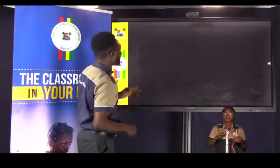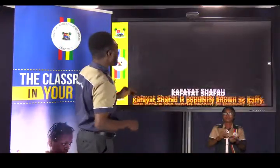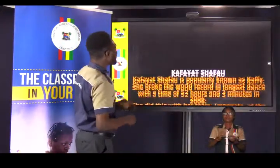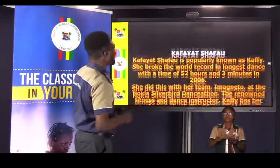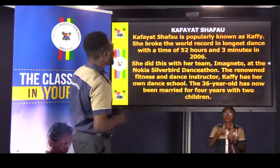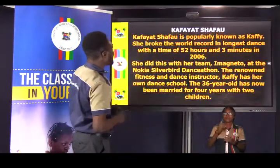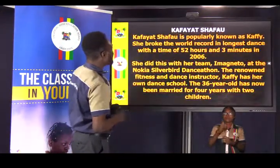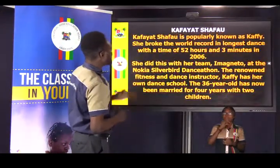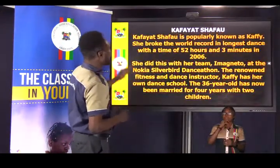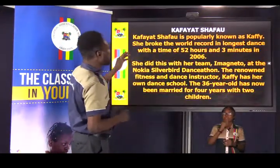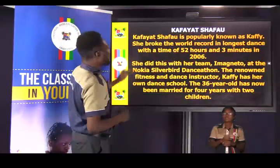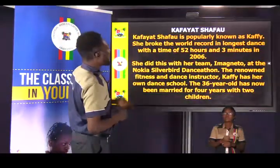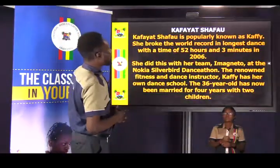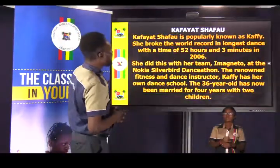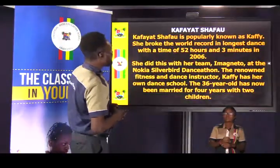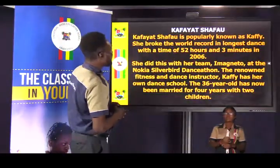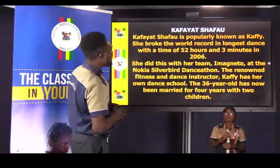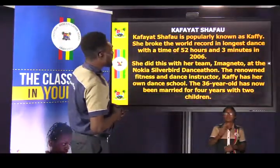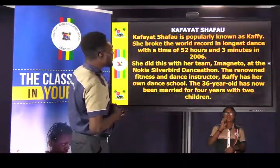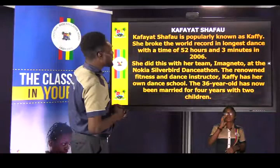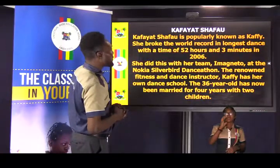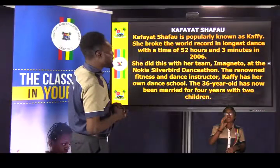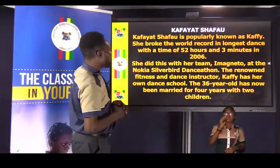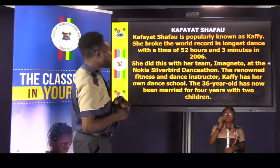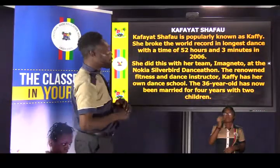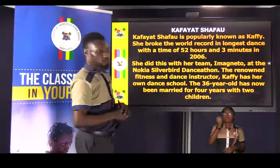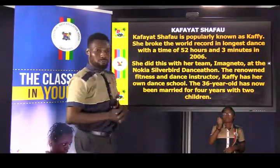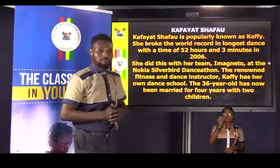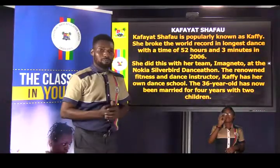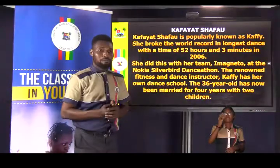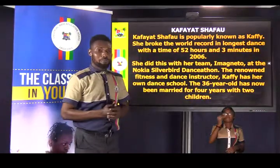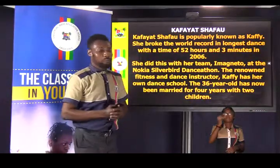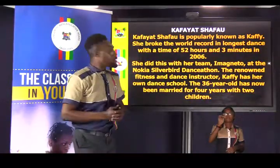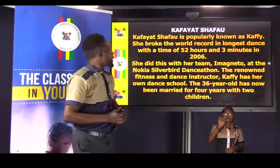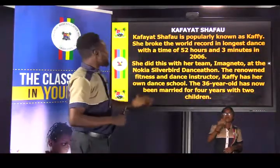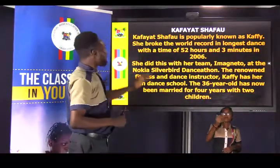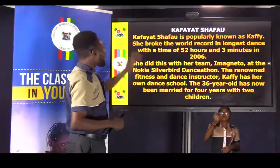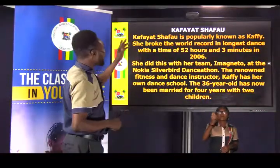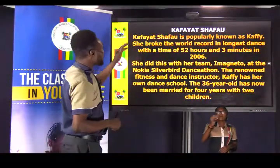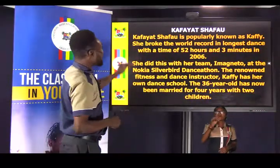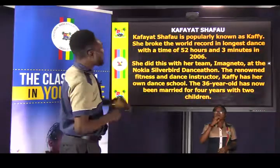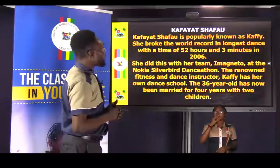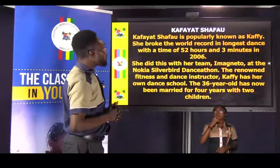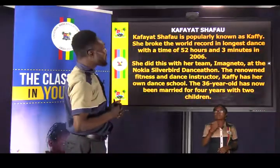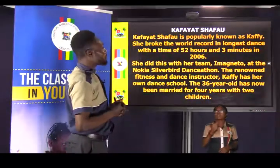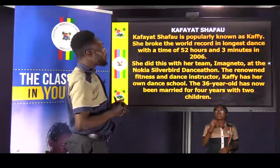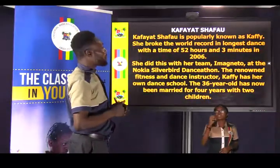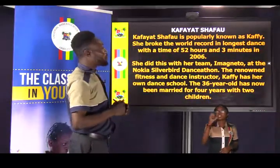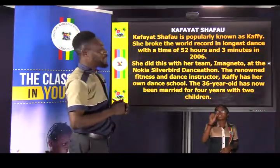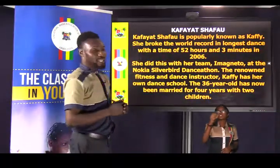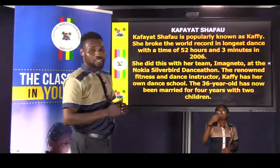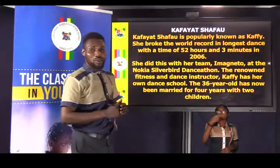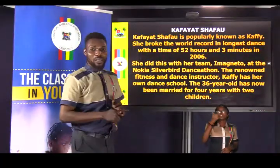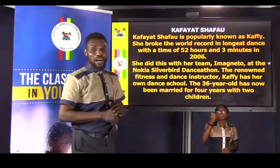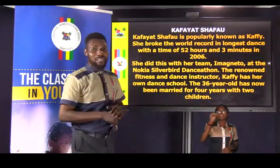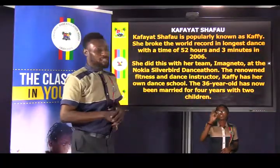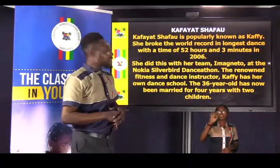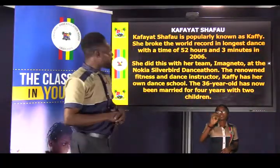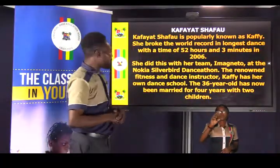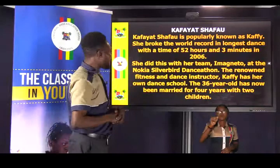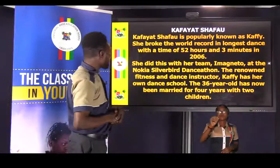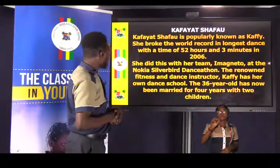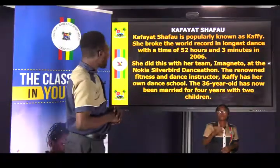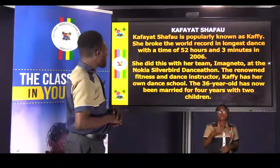of them. The first is Kafayat Shafau. Kafayat Shafau is popularly known